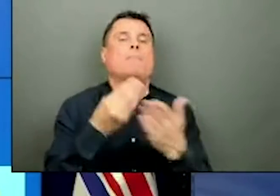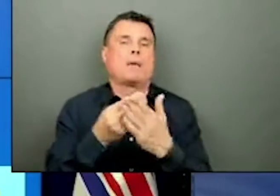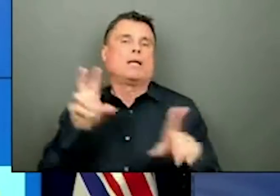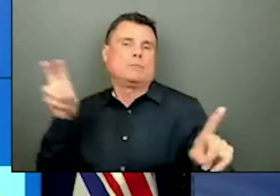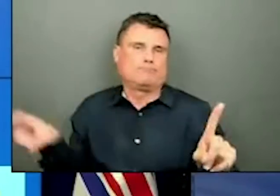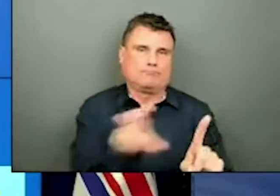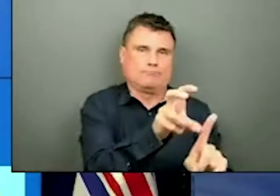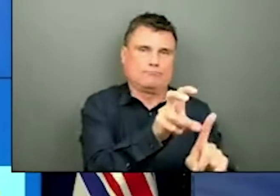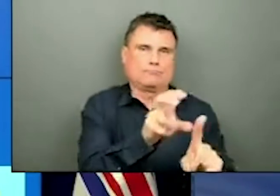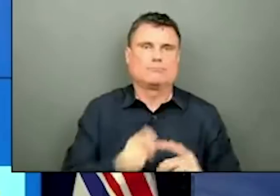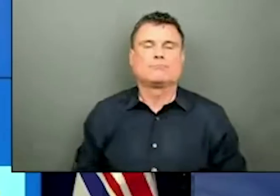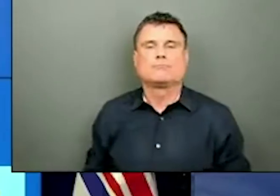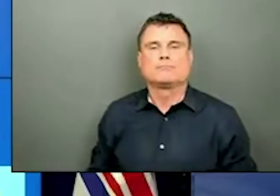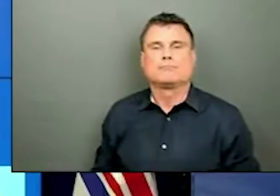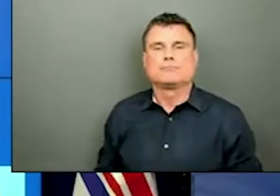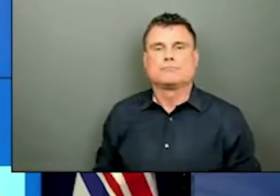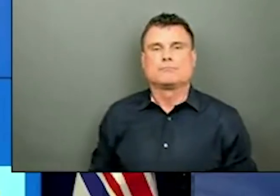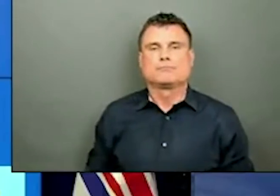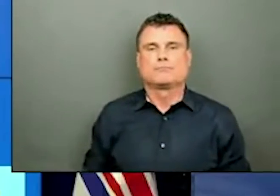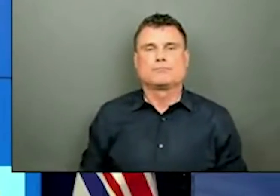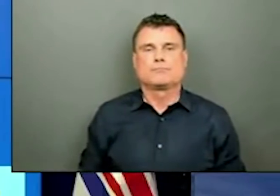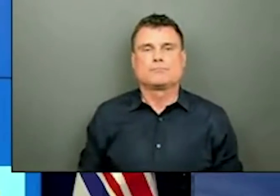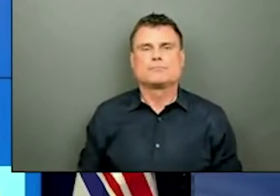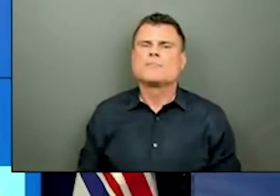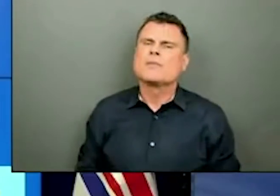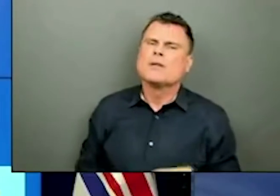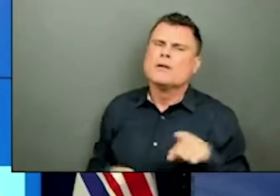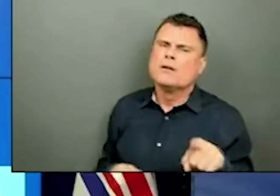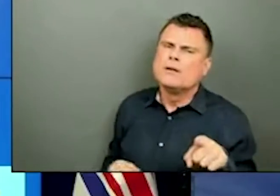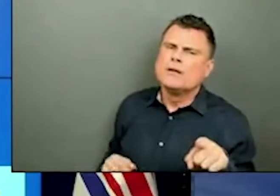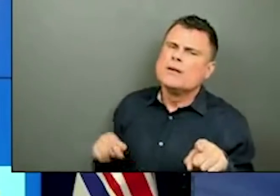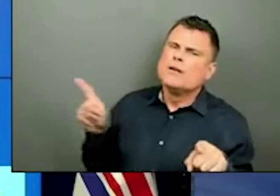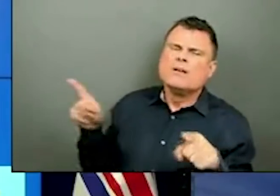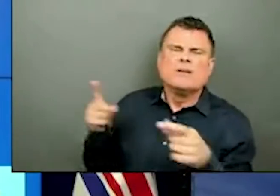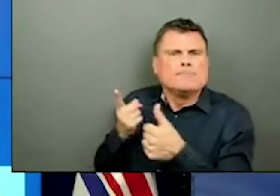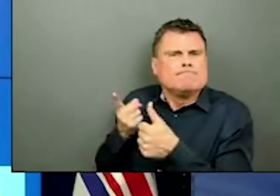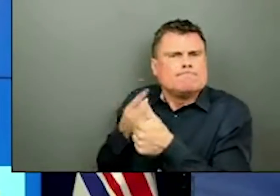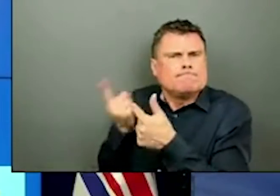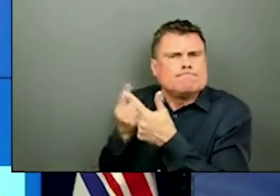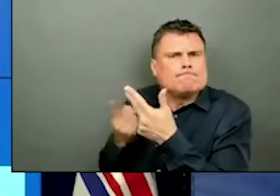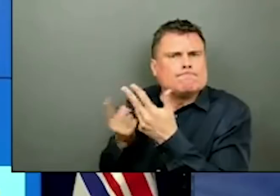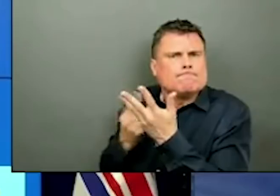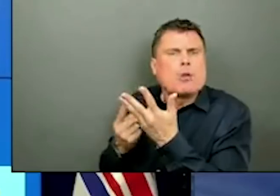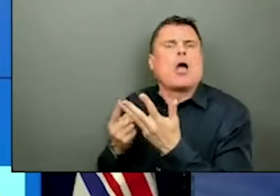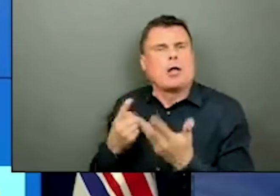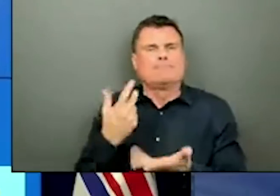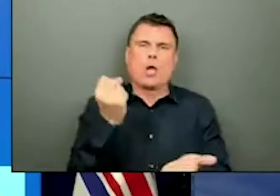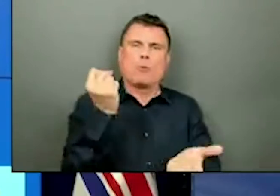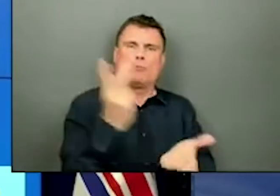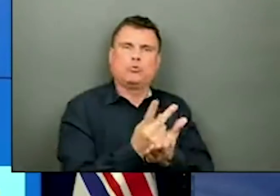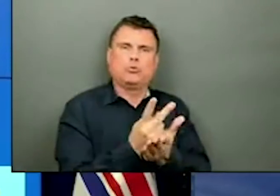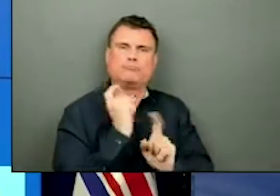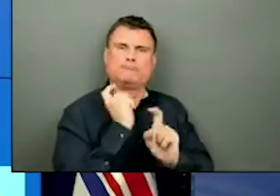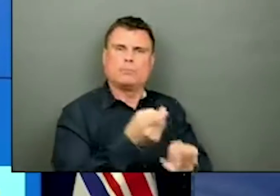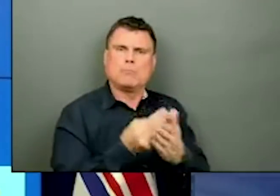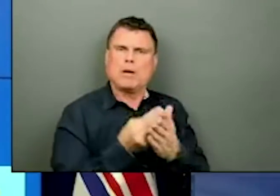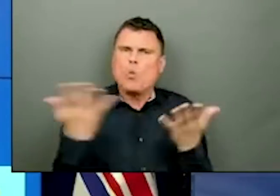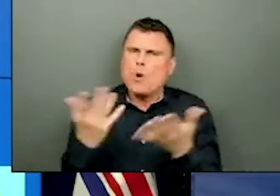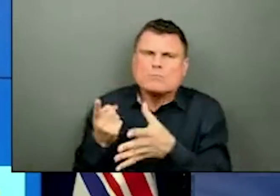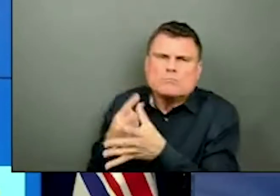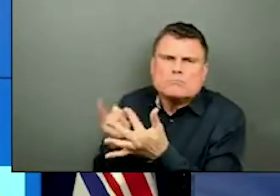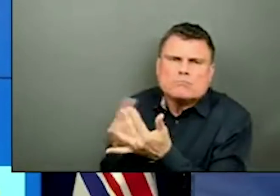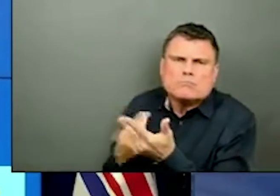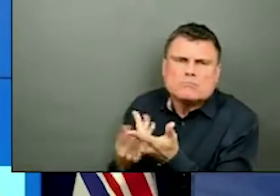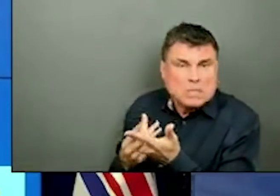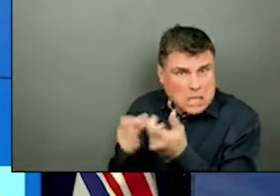Shannon? Yeah, what is the criteria for being accepted then? And is it possible that you'll get more